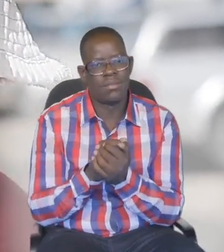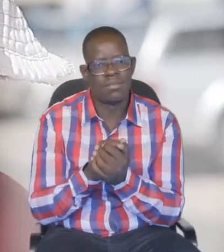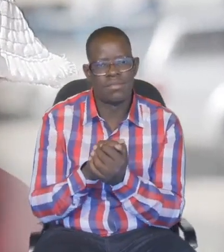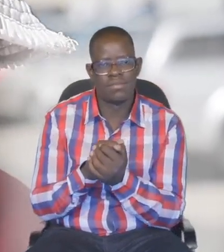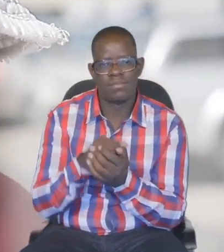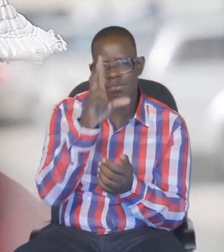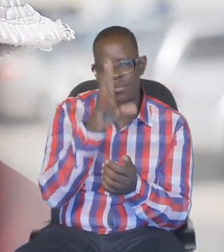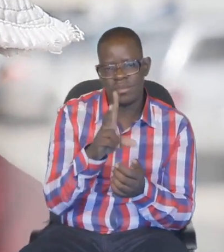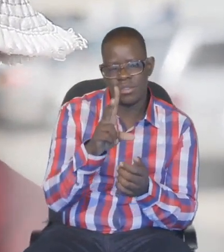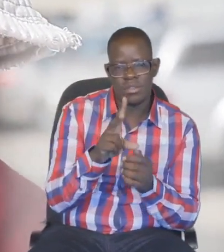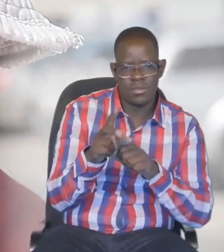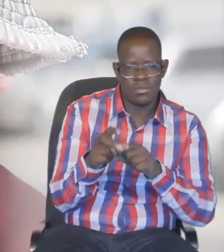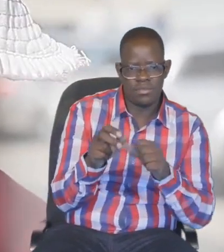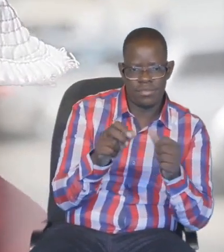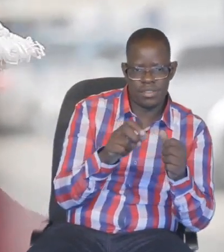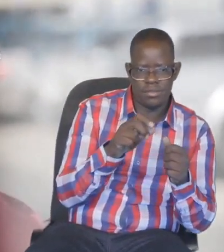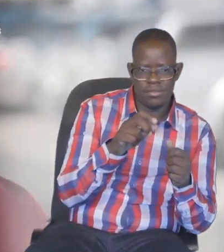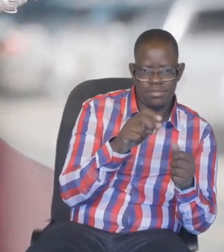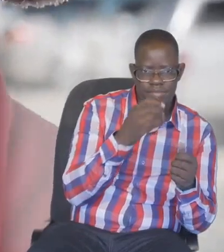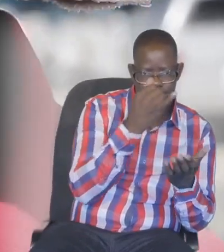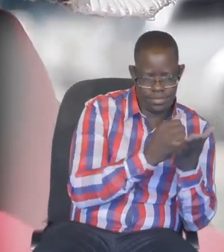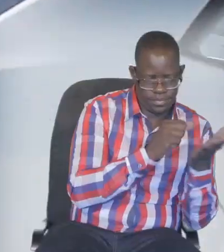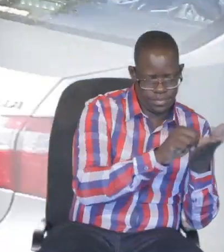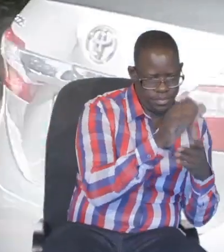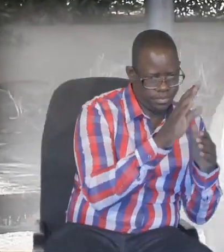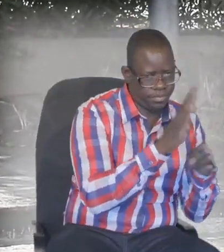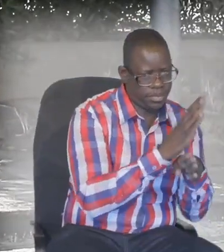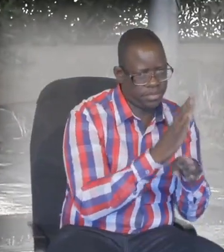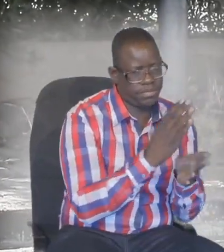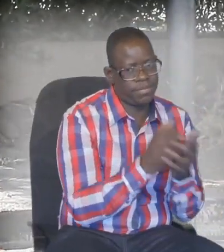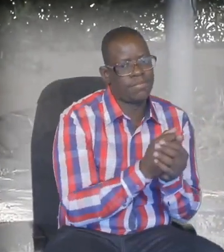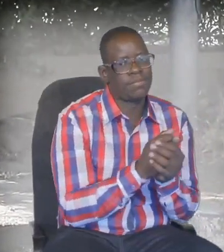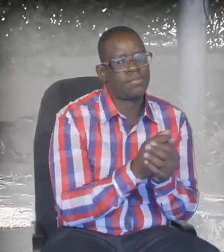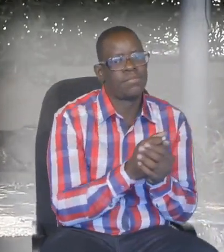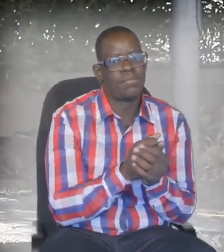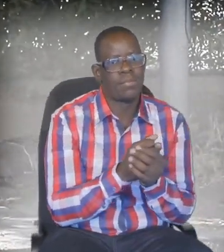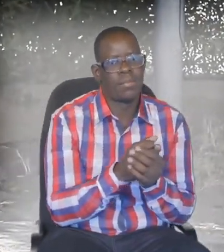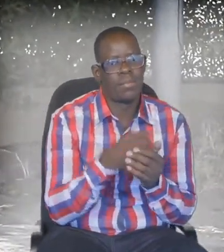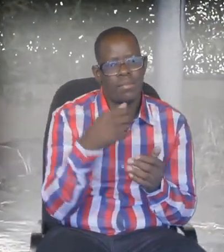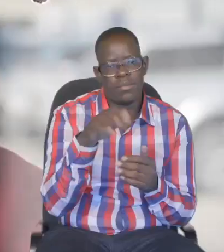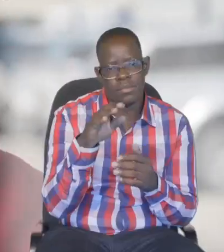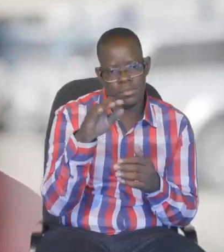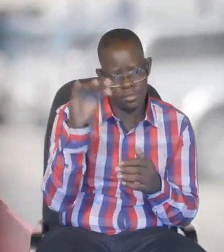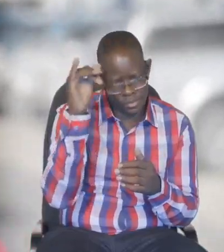are people or businesses that owes a business money. Oh, that makes sense. Yeah, let's go get a cab.